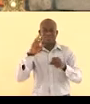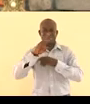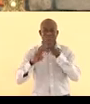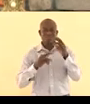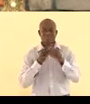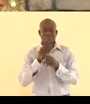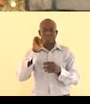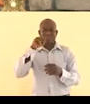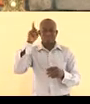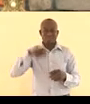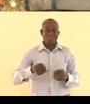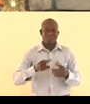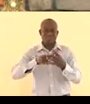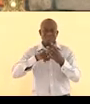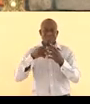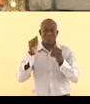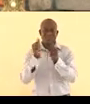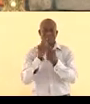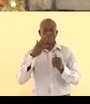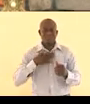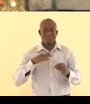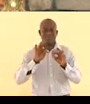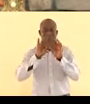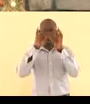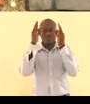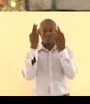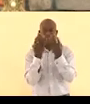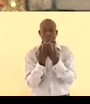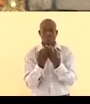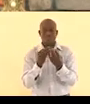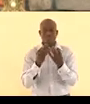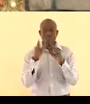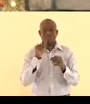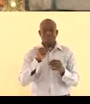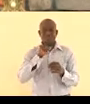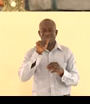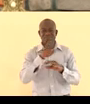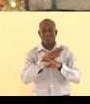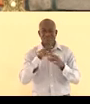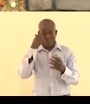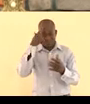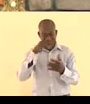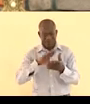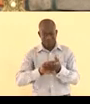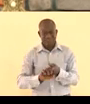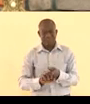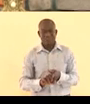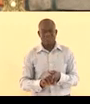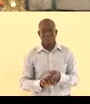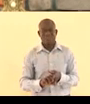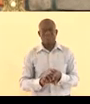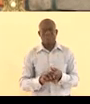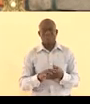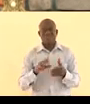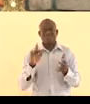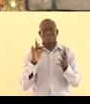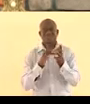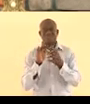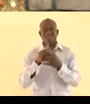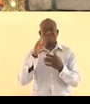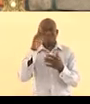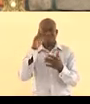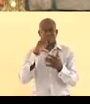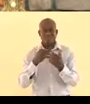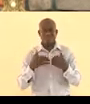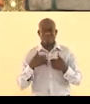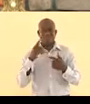family, even when my family does not believe. He says, no. And you know, this is what Jesus Christ has come to teach the